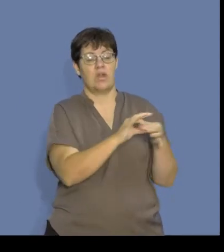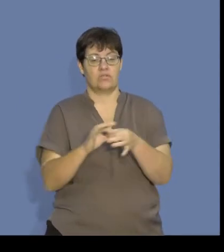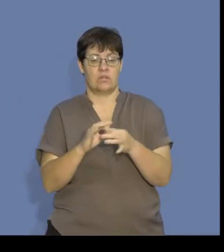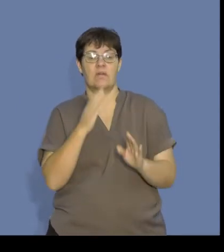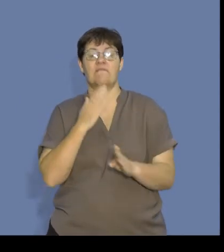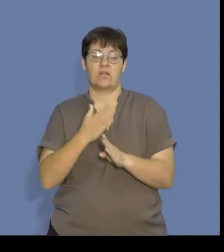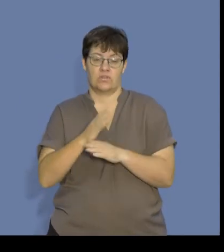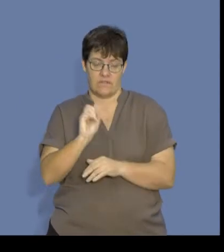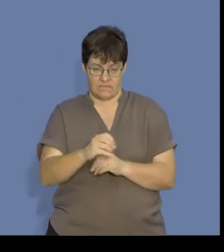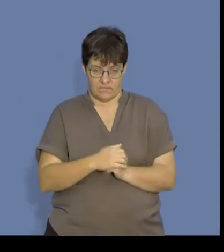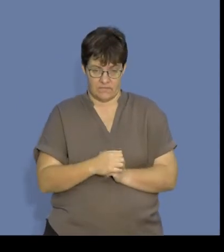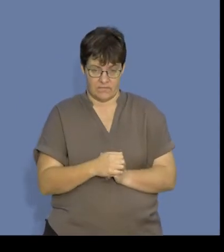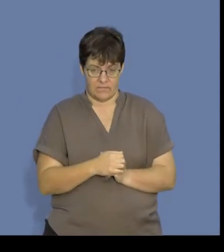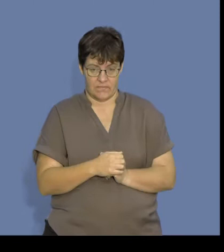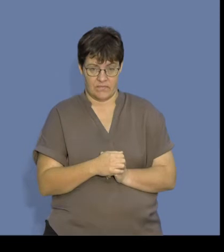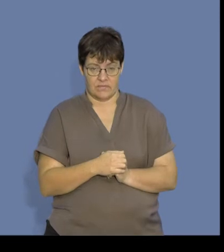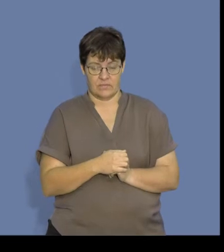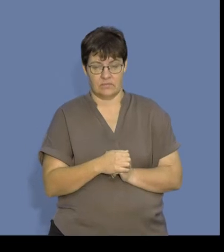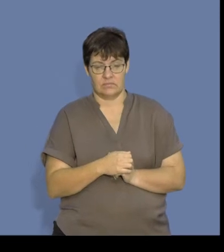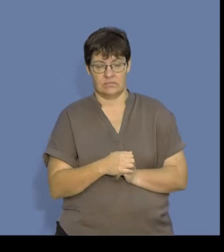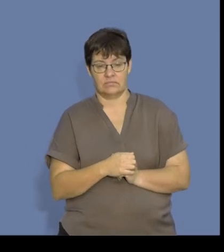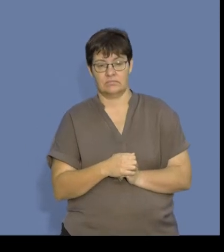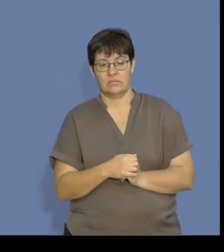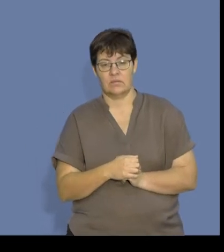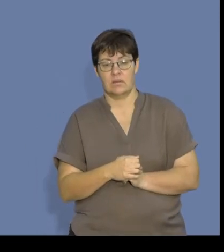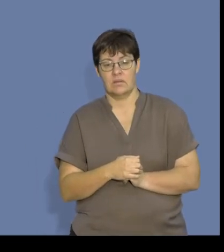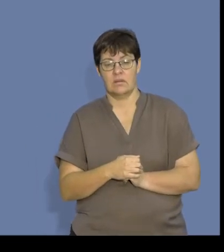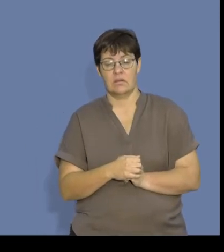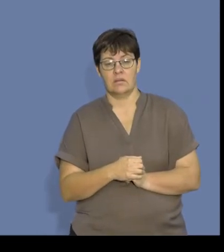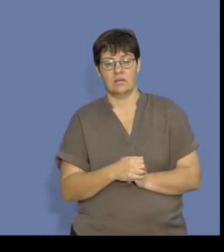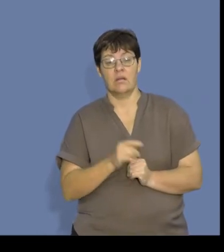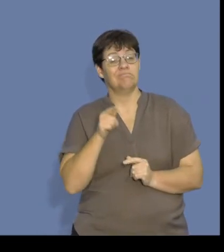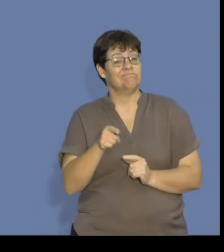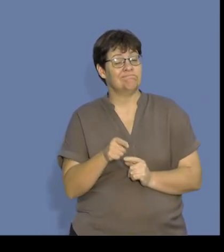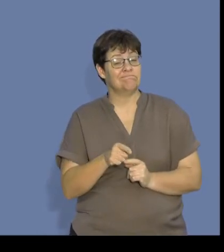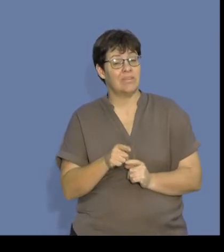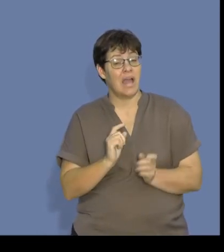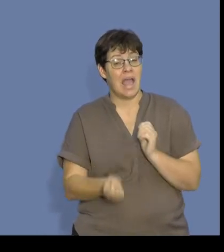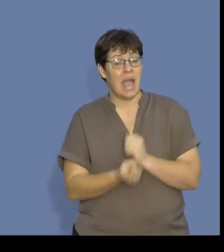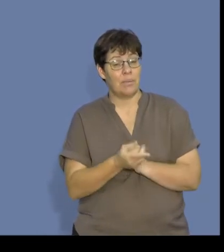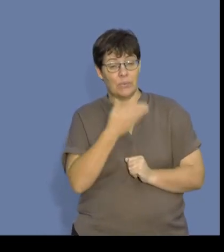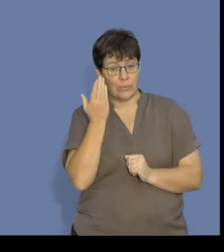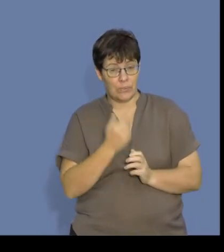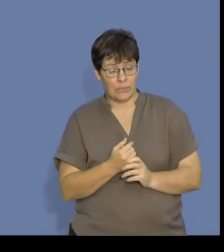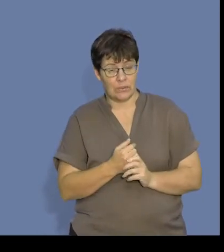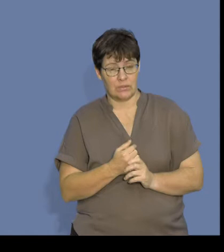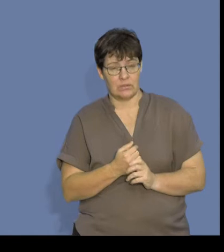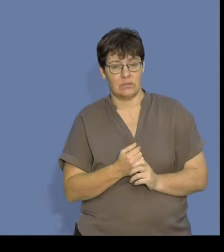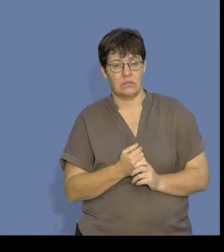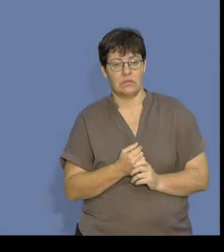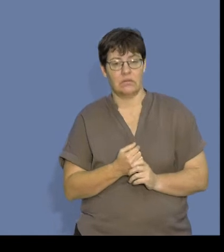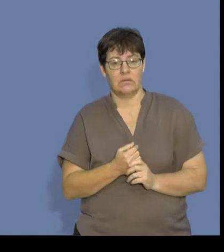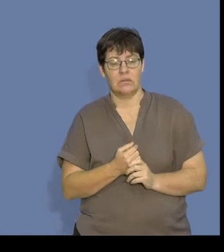the relation is called a function. But on the other hand, is not the case, where